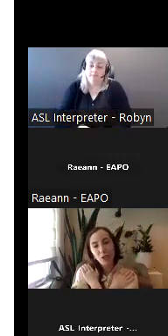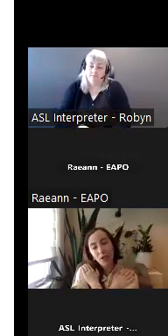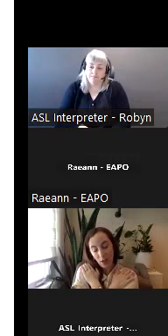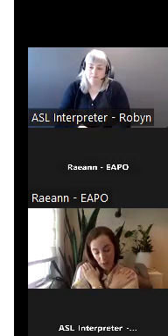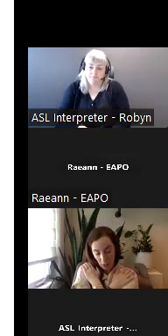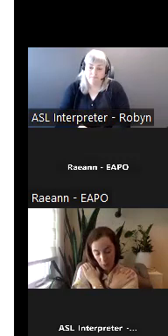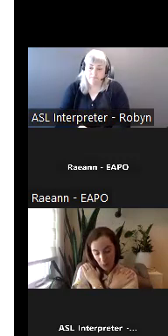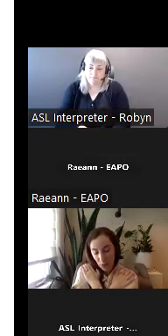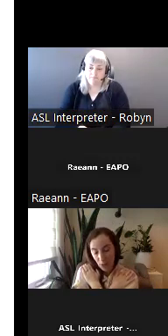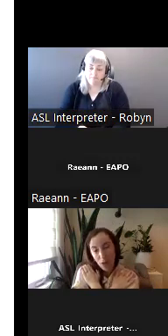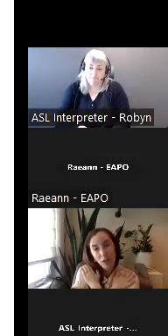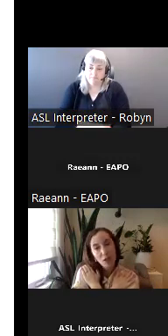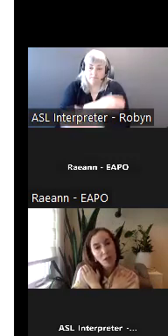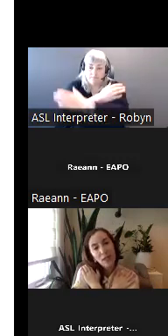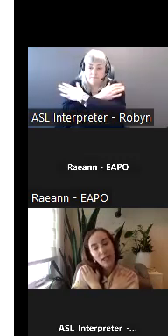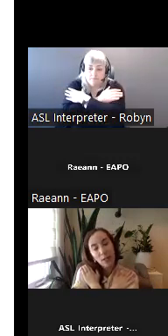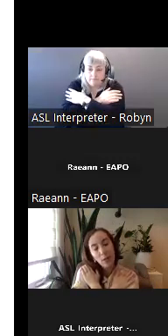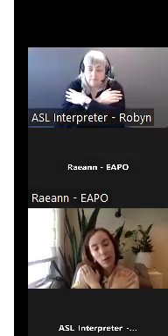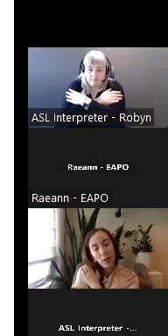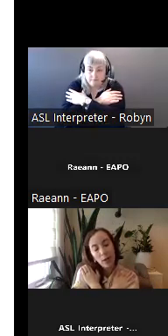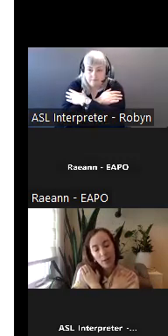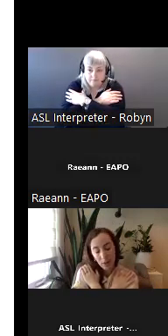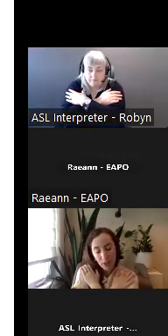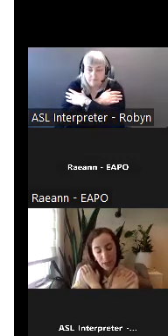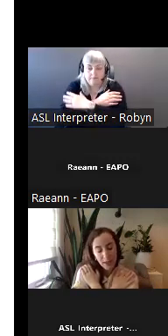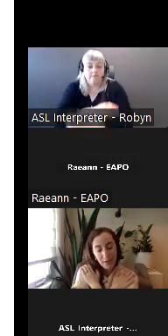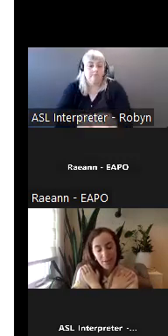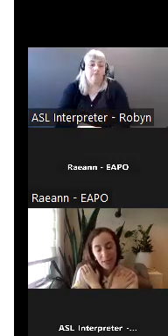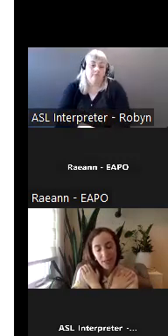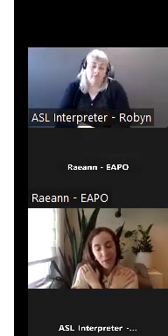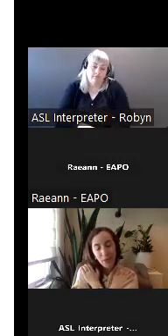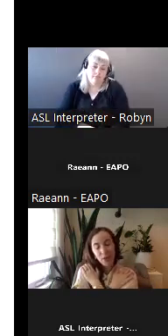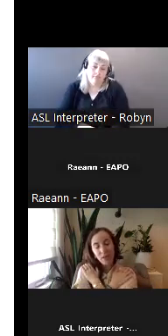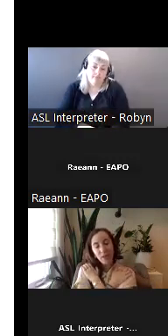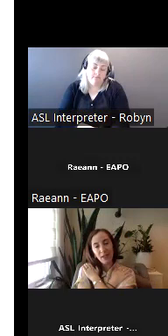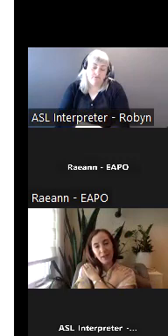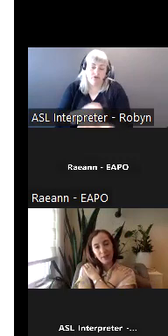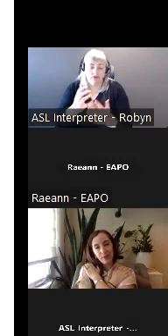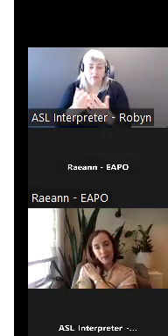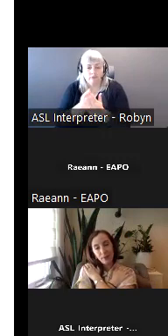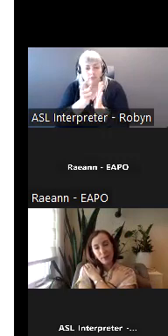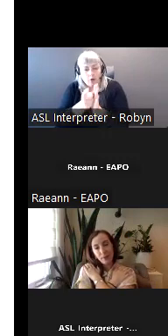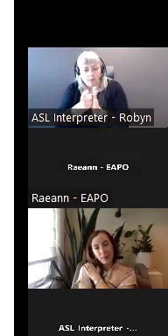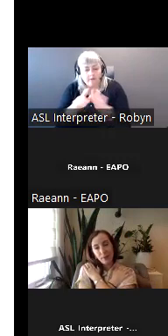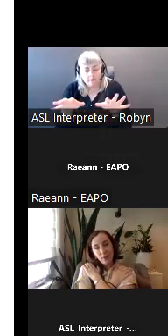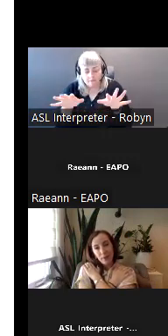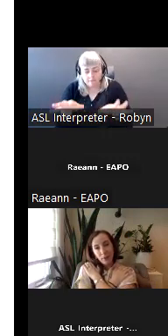Put your arms across. So just take a moment, just settle for a second.